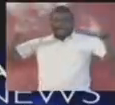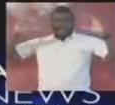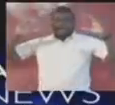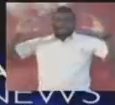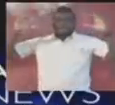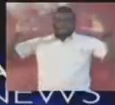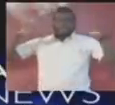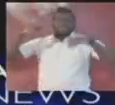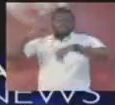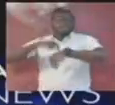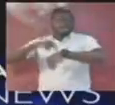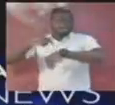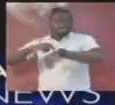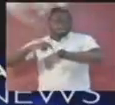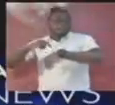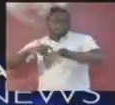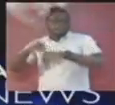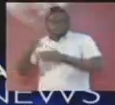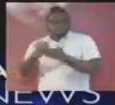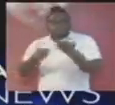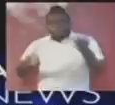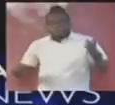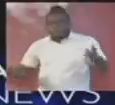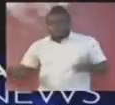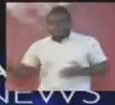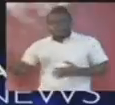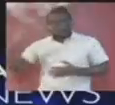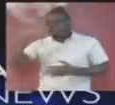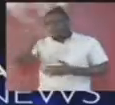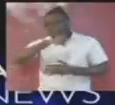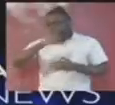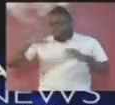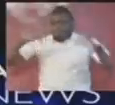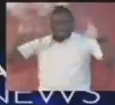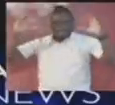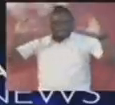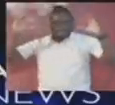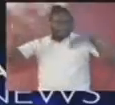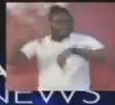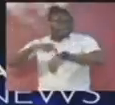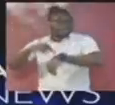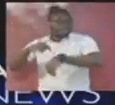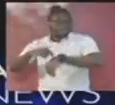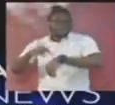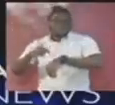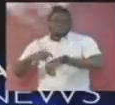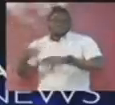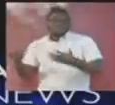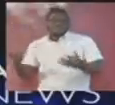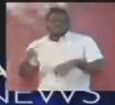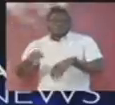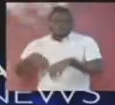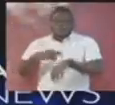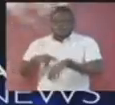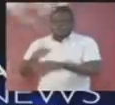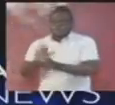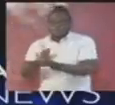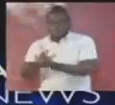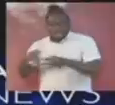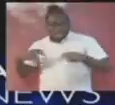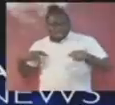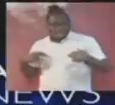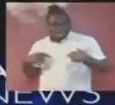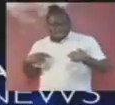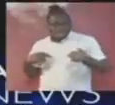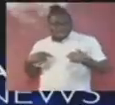carnival tabanca. Even in the schools, we usually have the jump ups in the schools. And so what